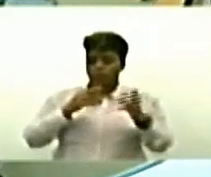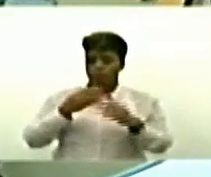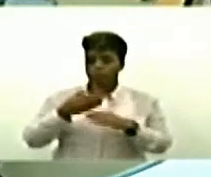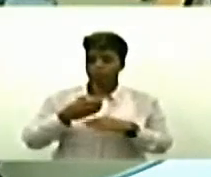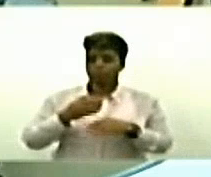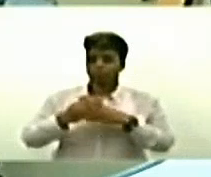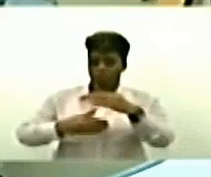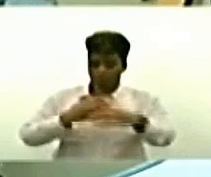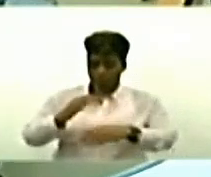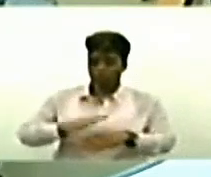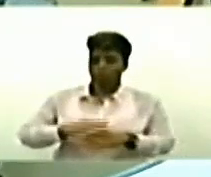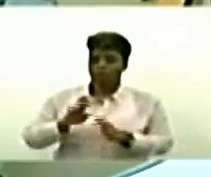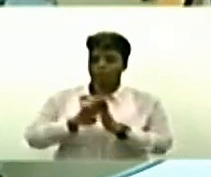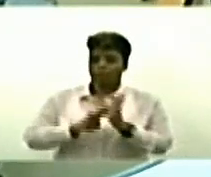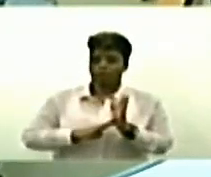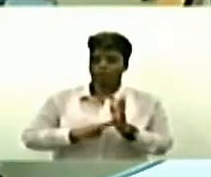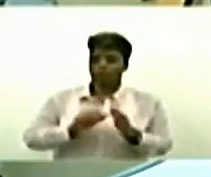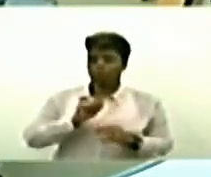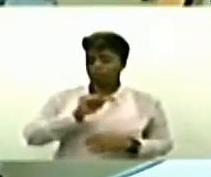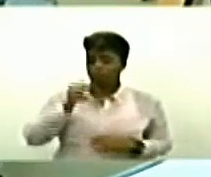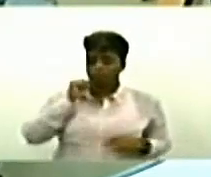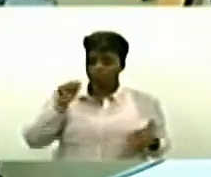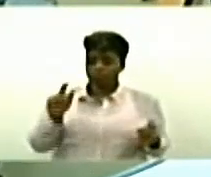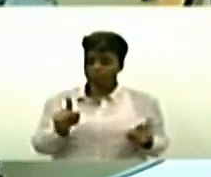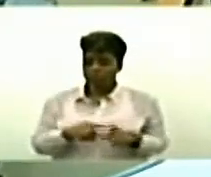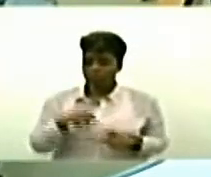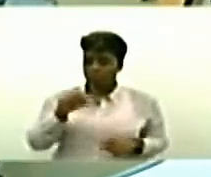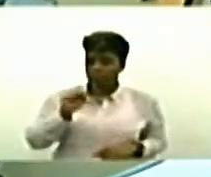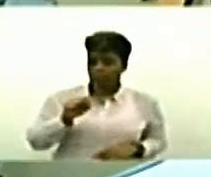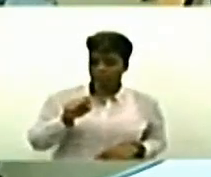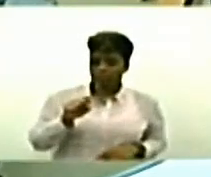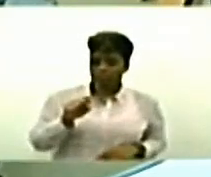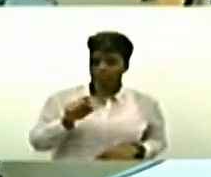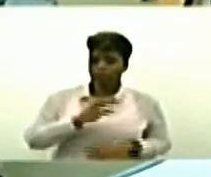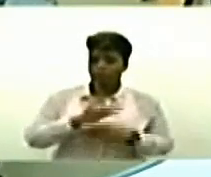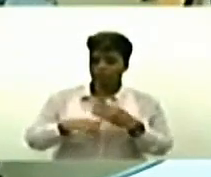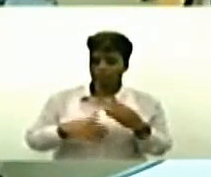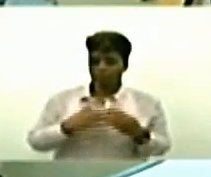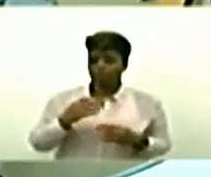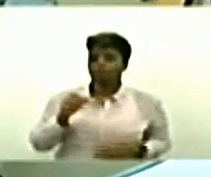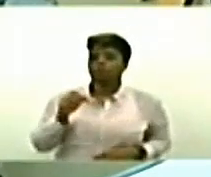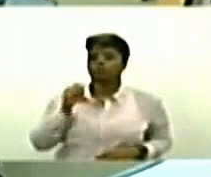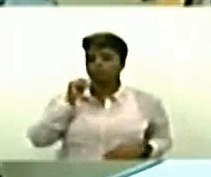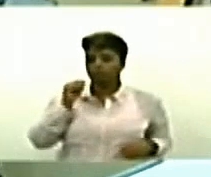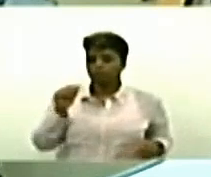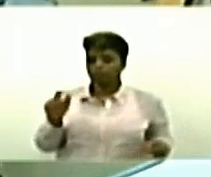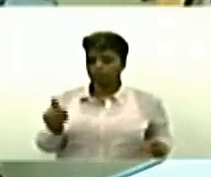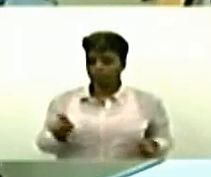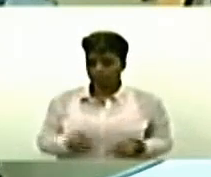say aye. The contrary opinion say nay. I think the ayes have it. The ayes do have it.